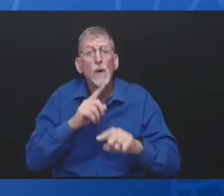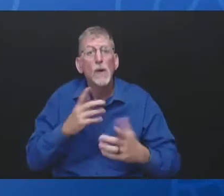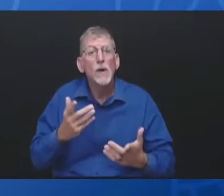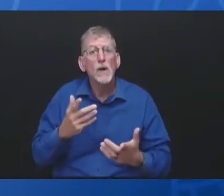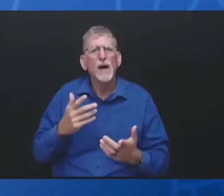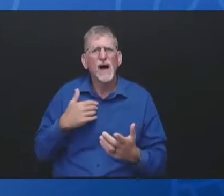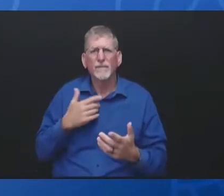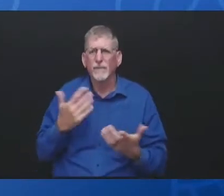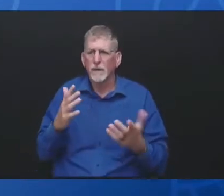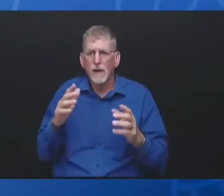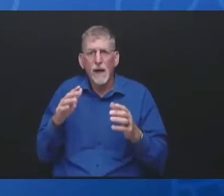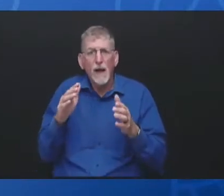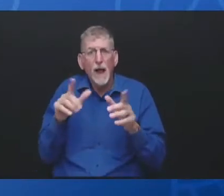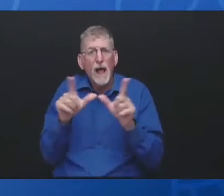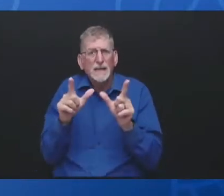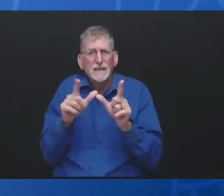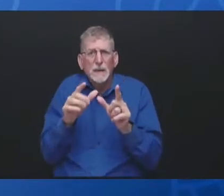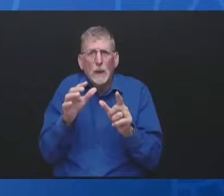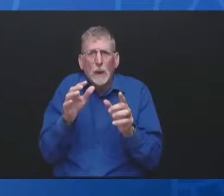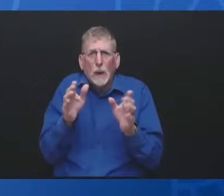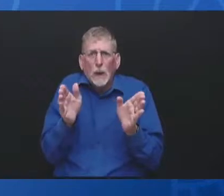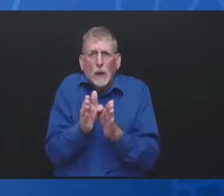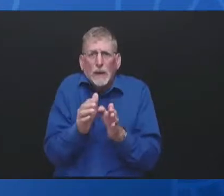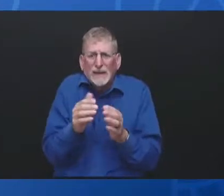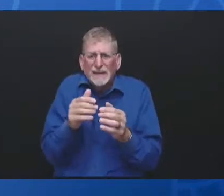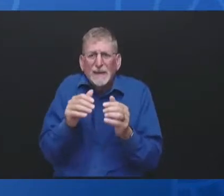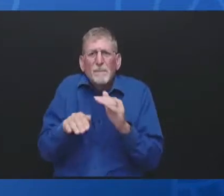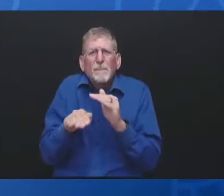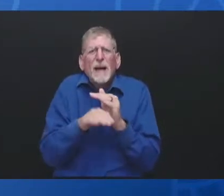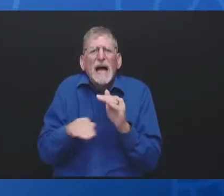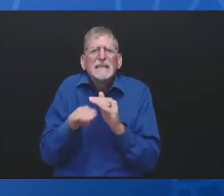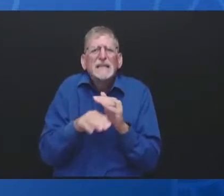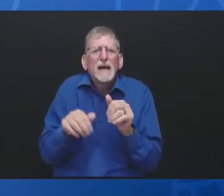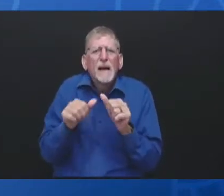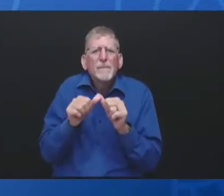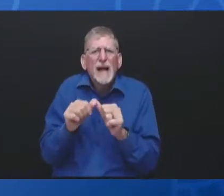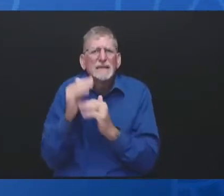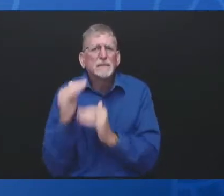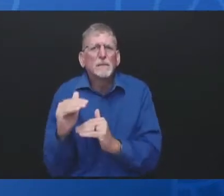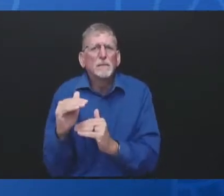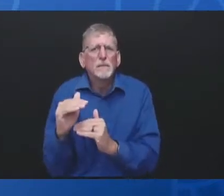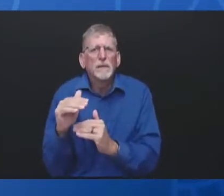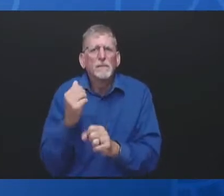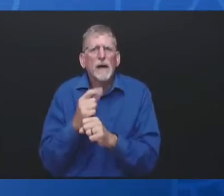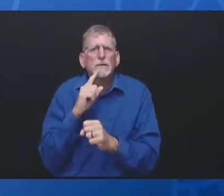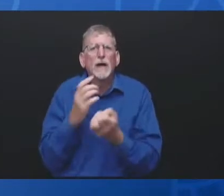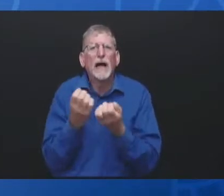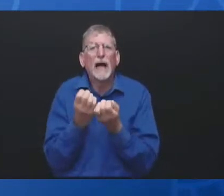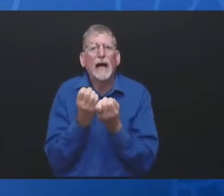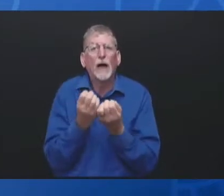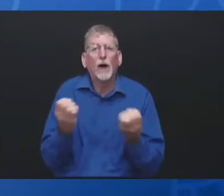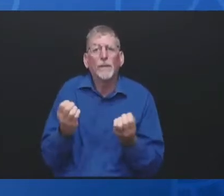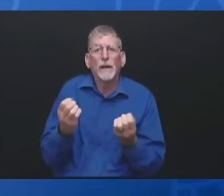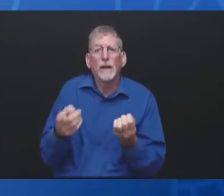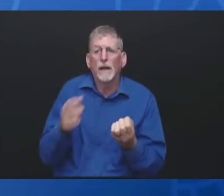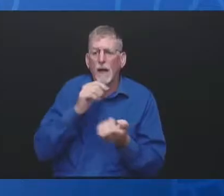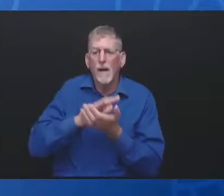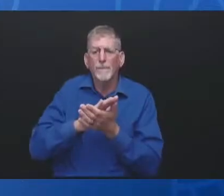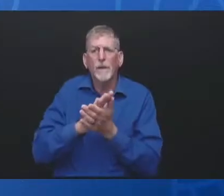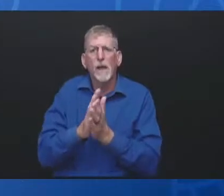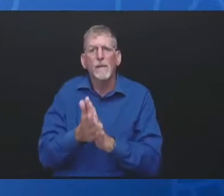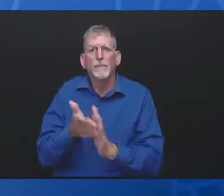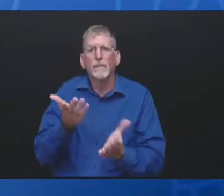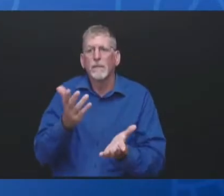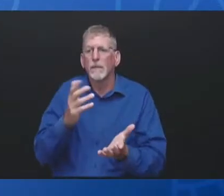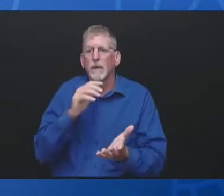make sure that equipment that's in the country doesn't become completely unusable, so that one day if there's a change of government, it